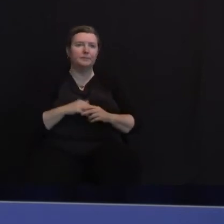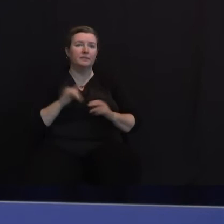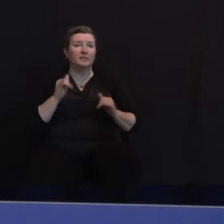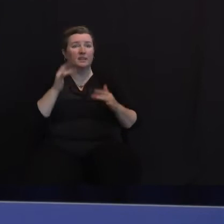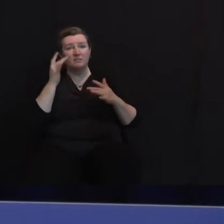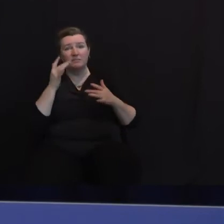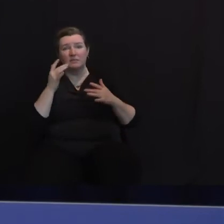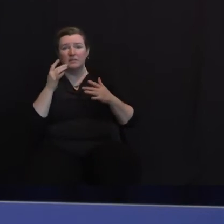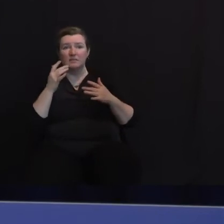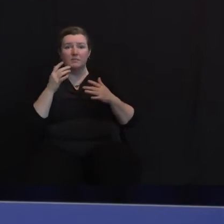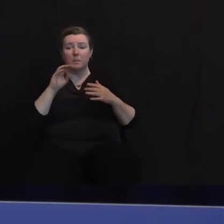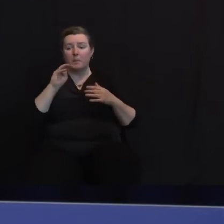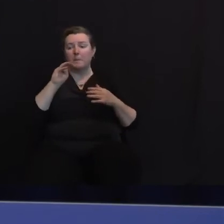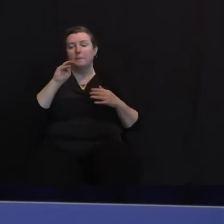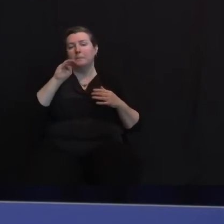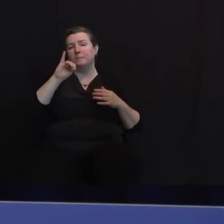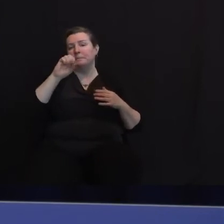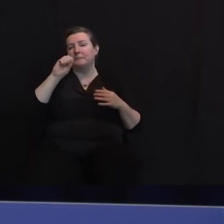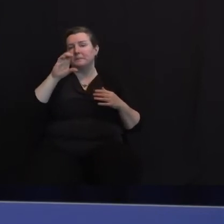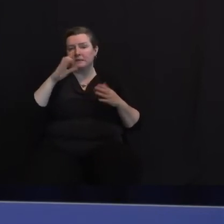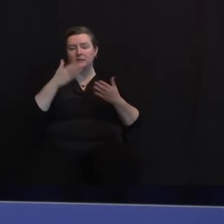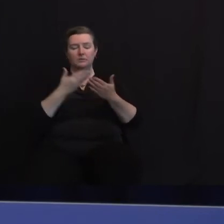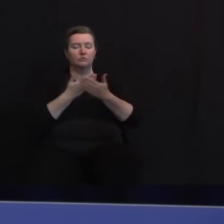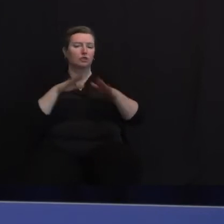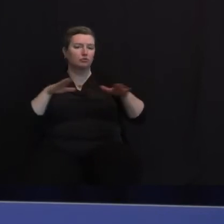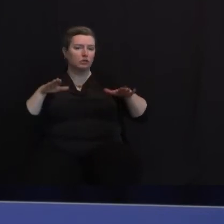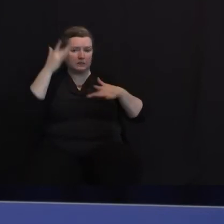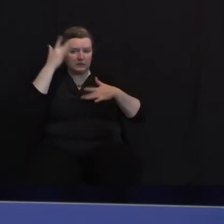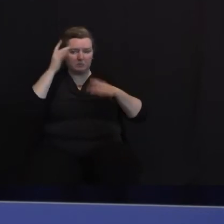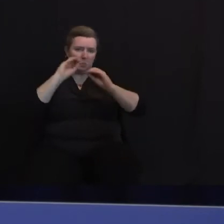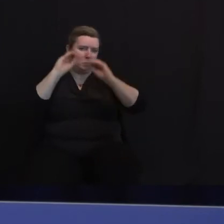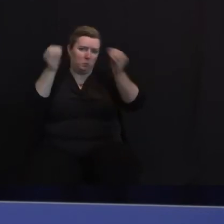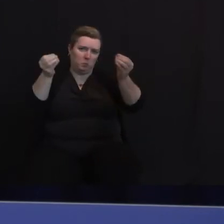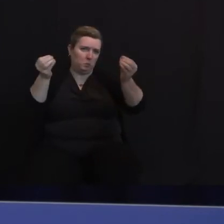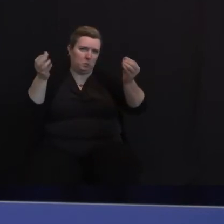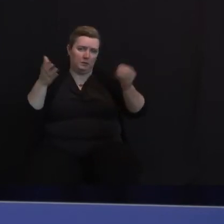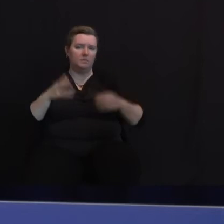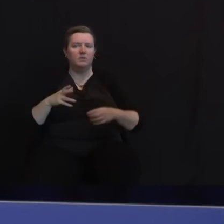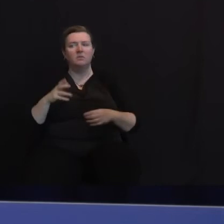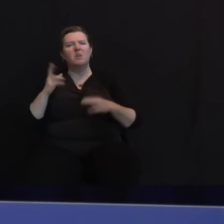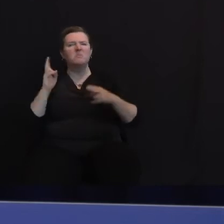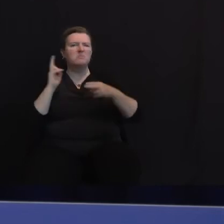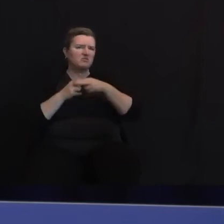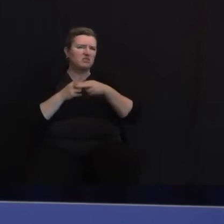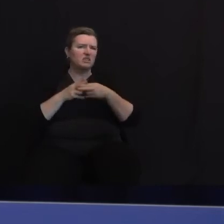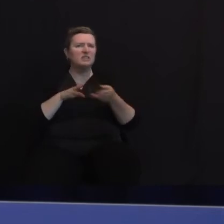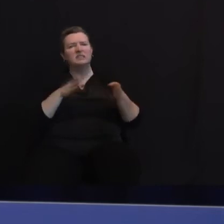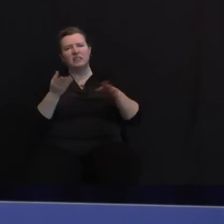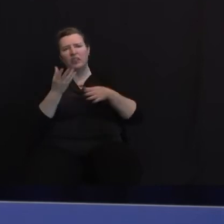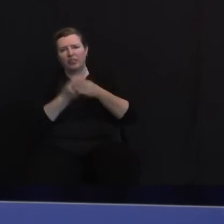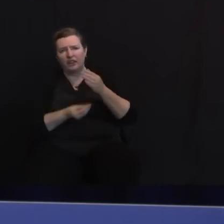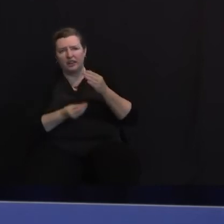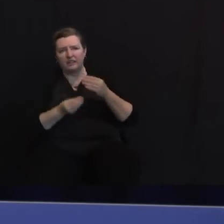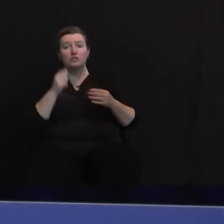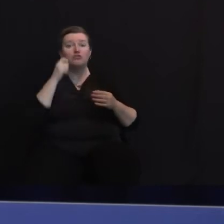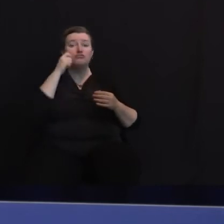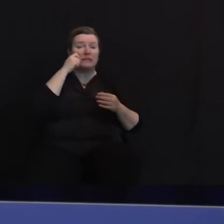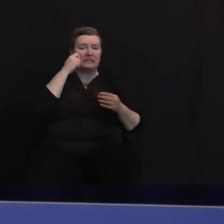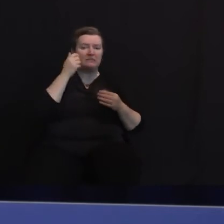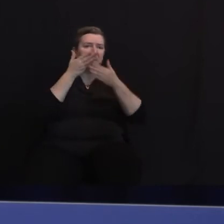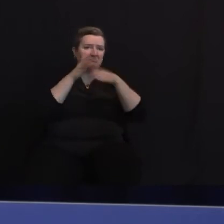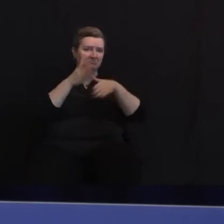cases. The governor reviewed the new cases and deaths. The race and ethnicity is as follows. White continues